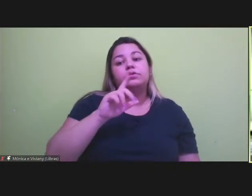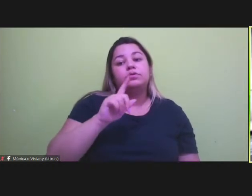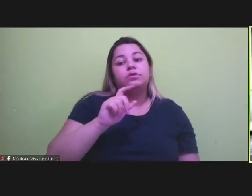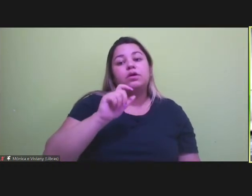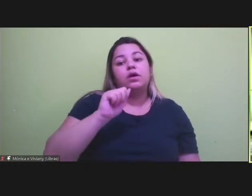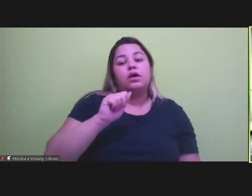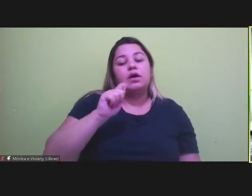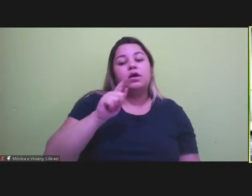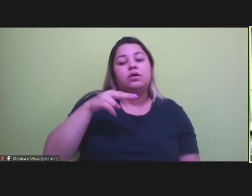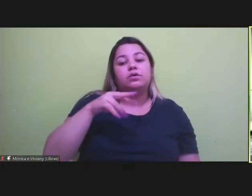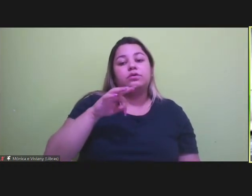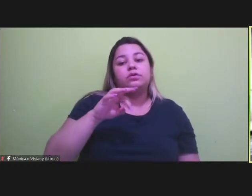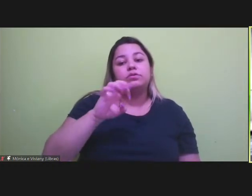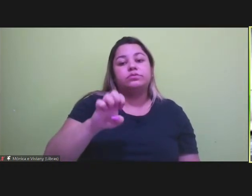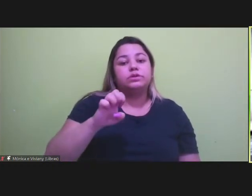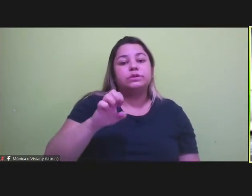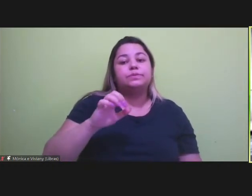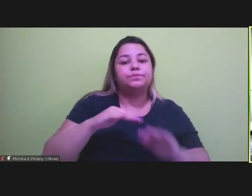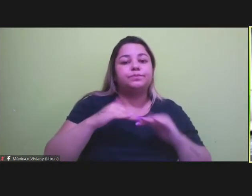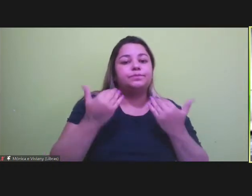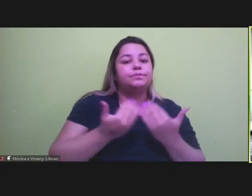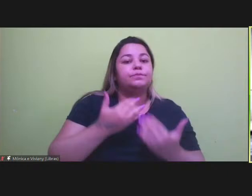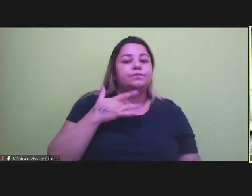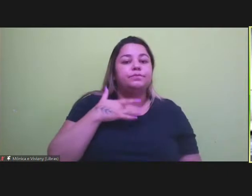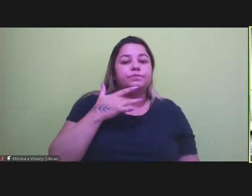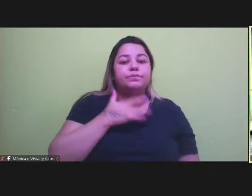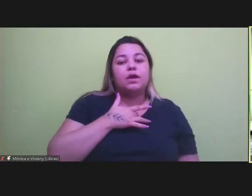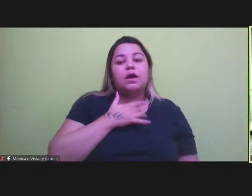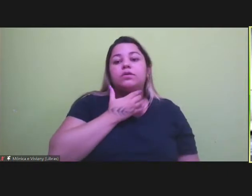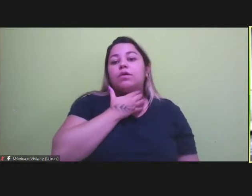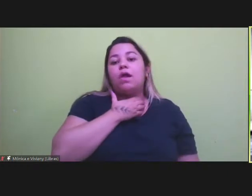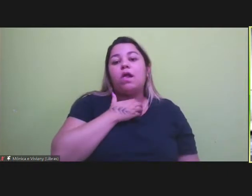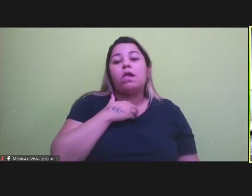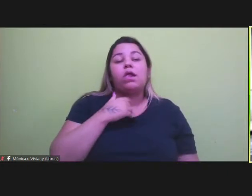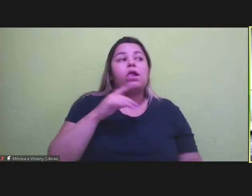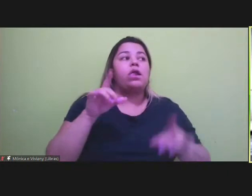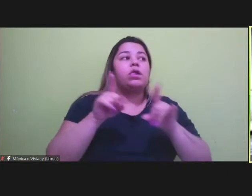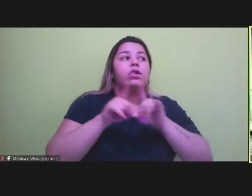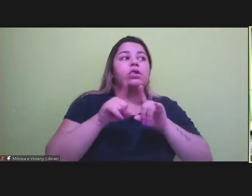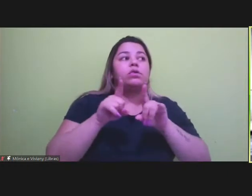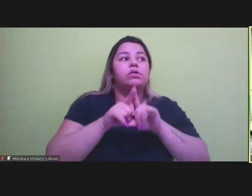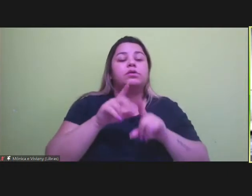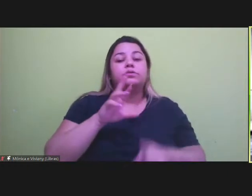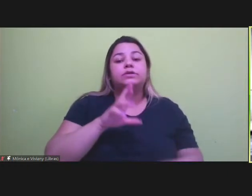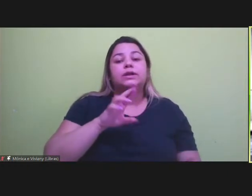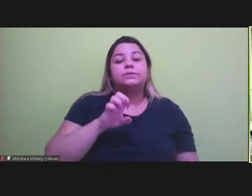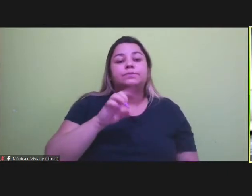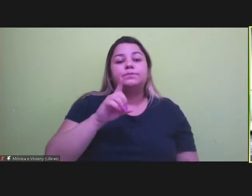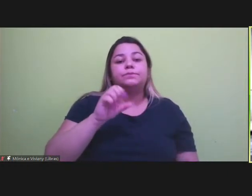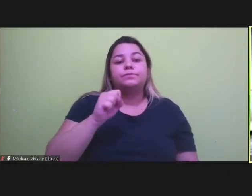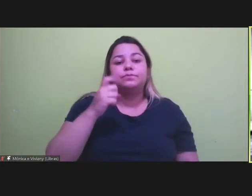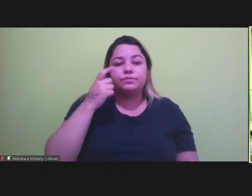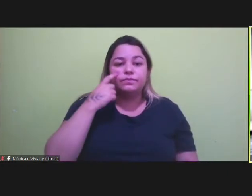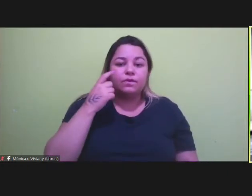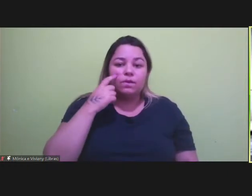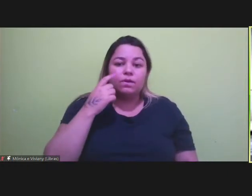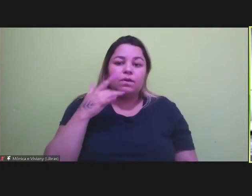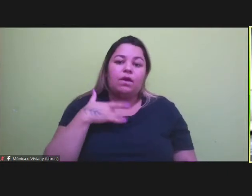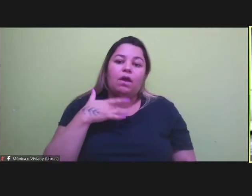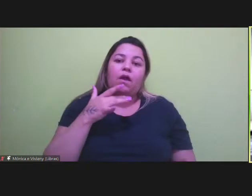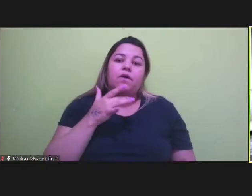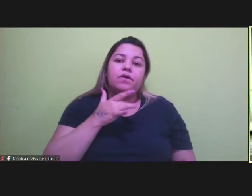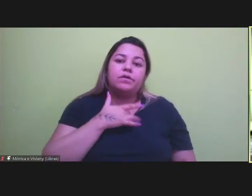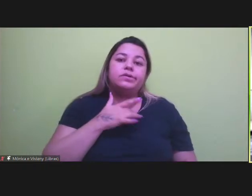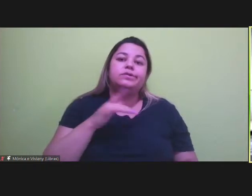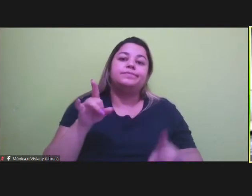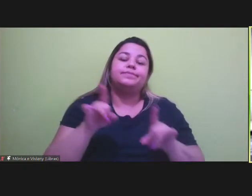250,000 communitary agents of health. And I think that this is the collocation of